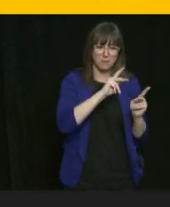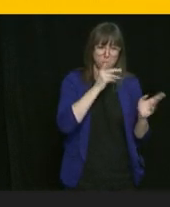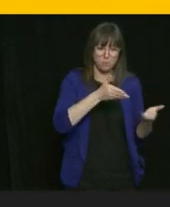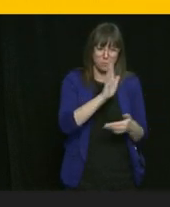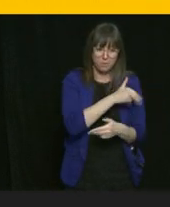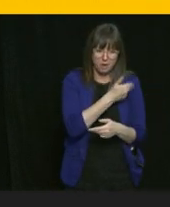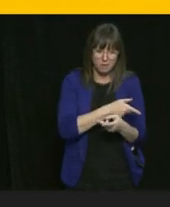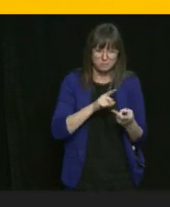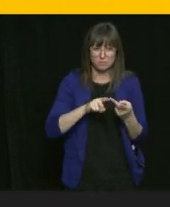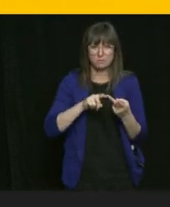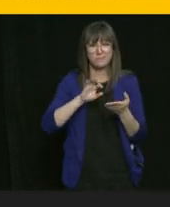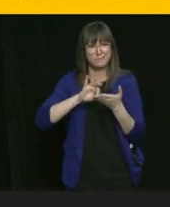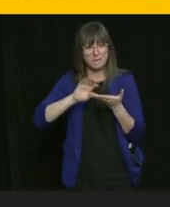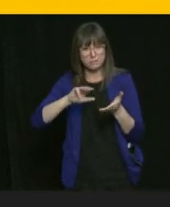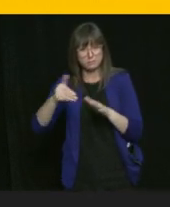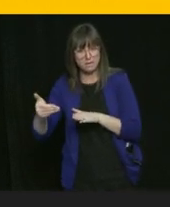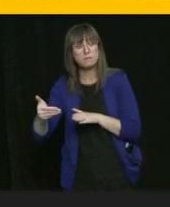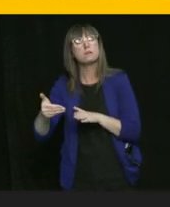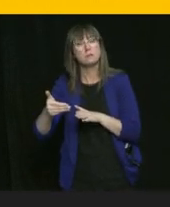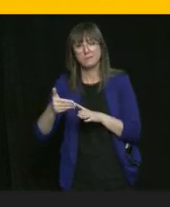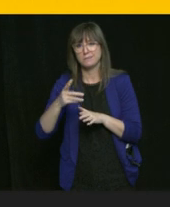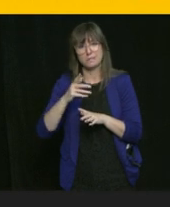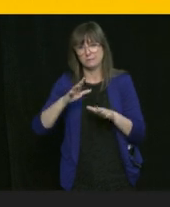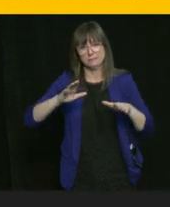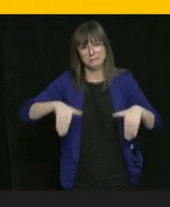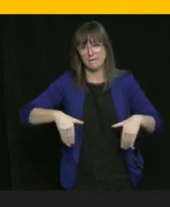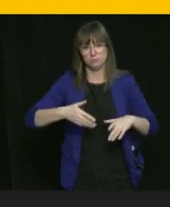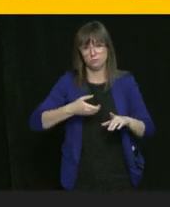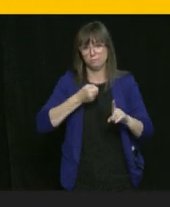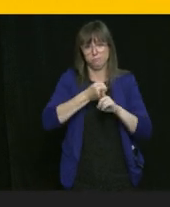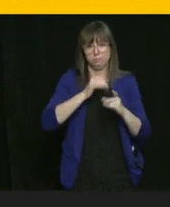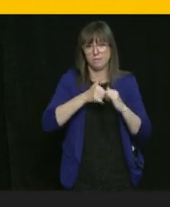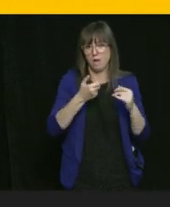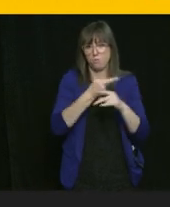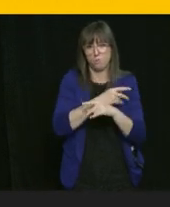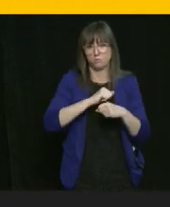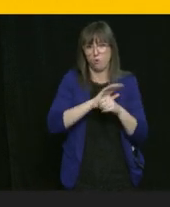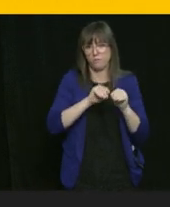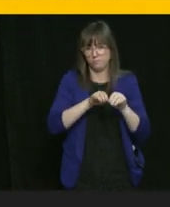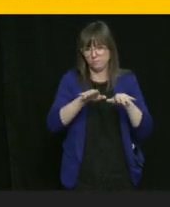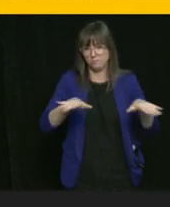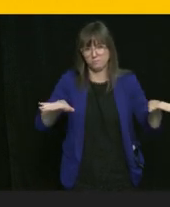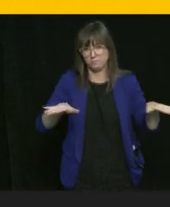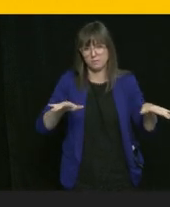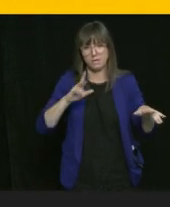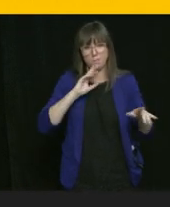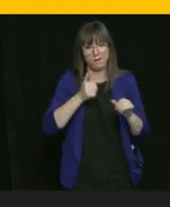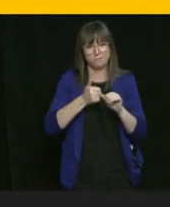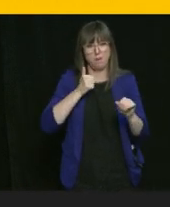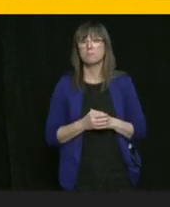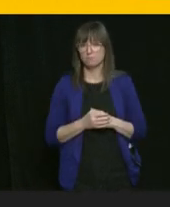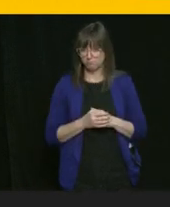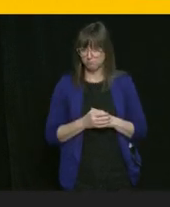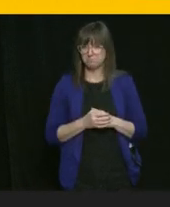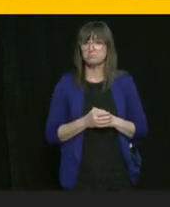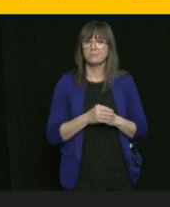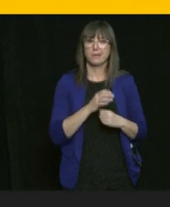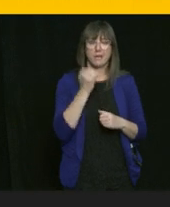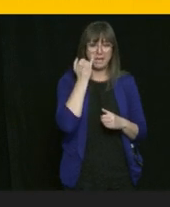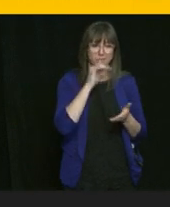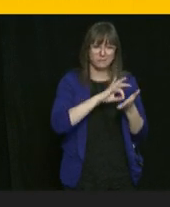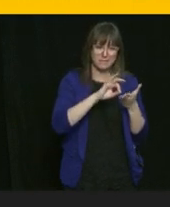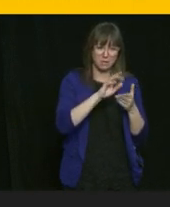late indicators of COVID-19 severity and can lag behind increases in reported cases by several.